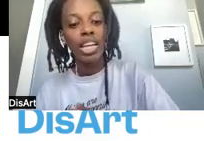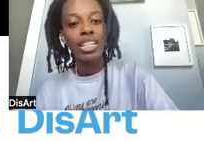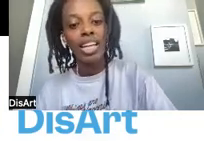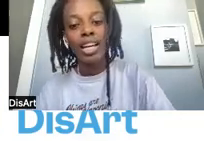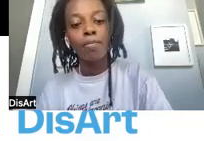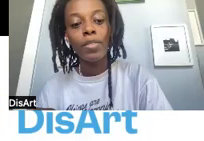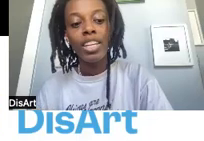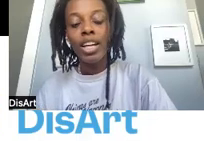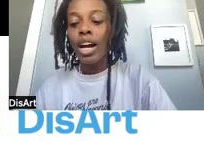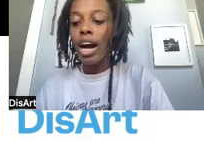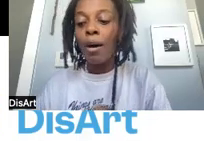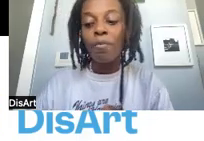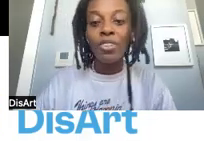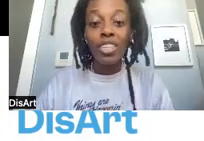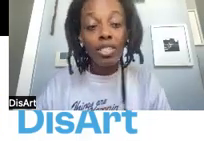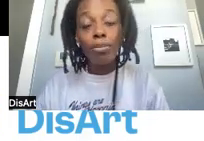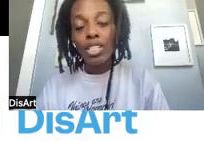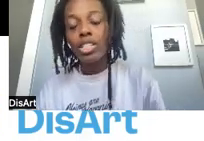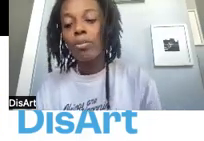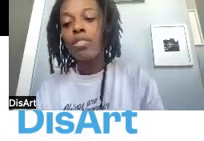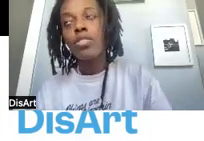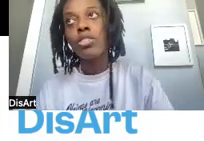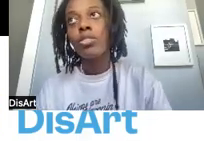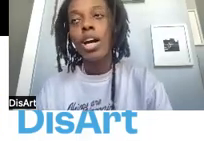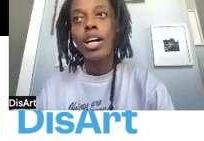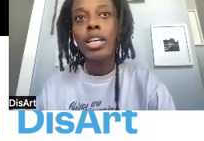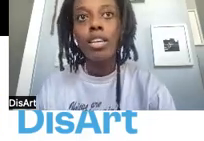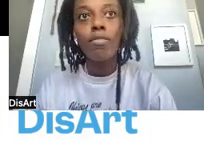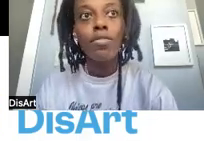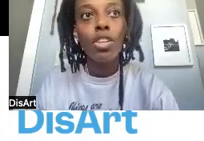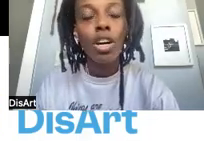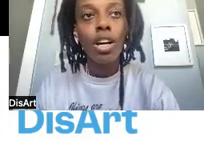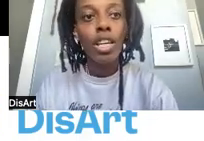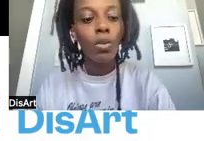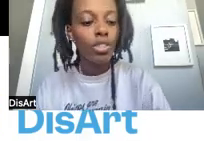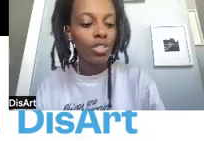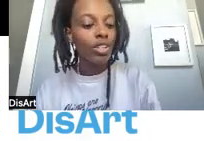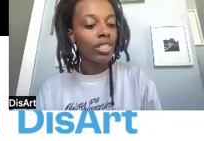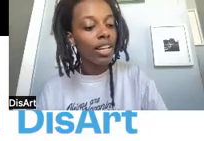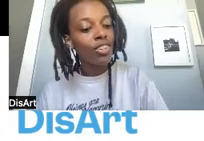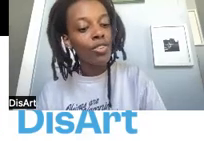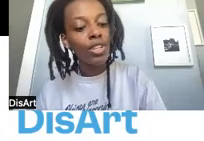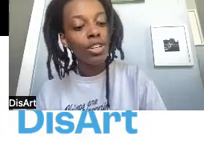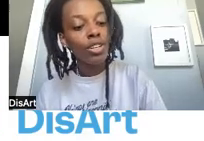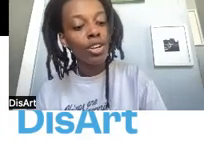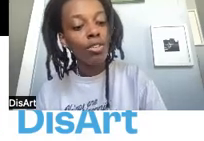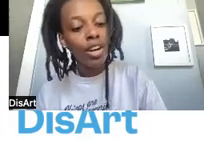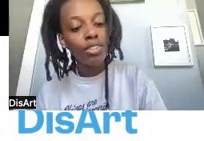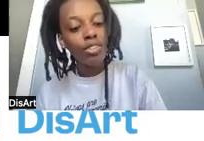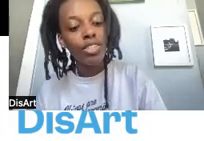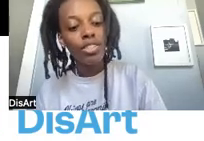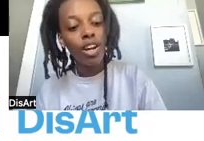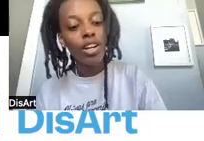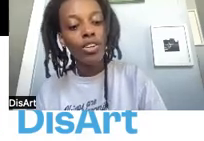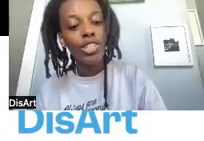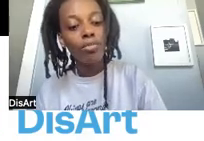really exciting time. For this particular preview, if anyone on this call does not know, the